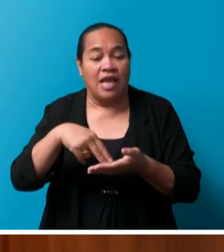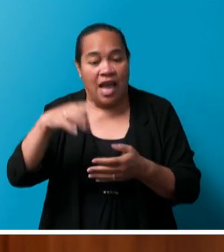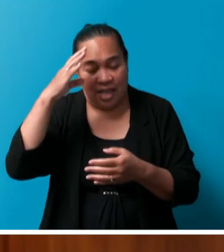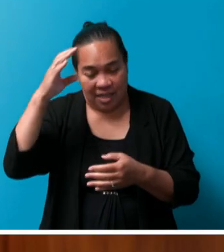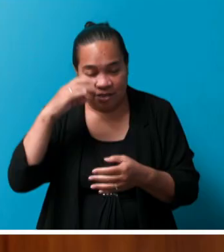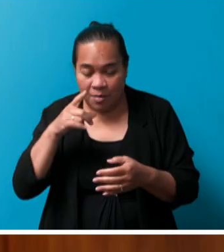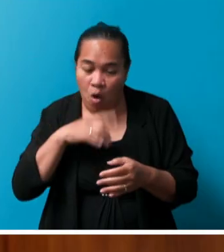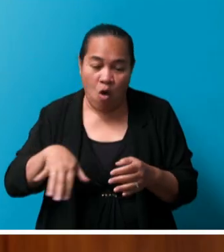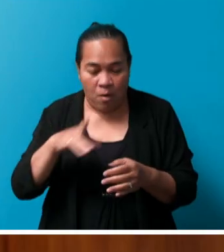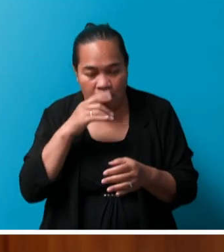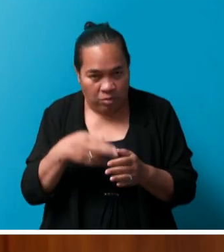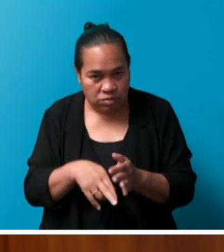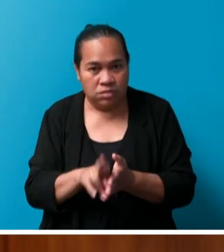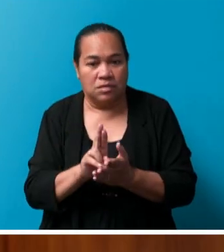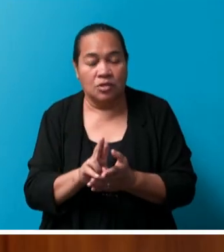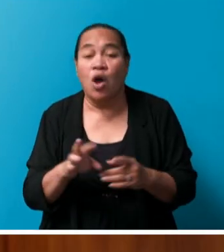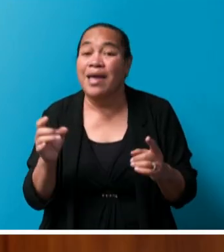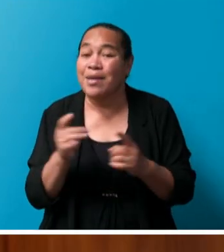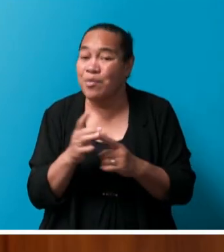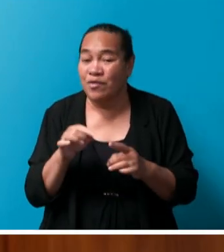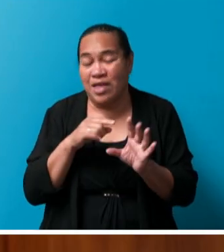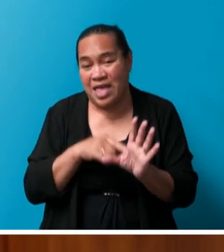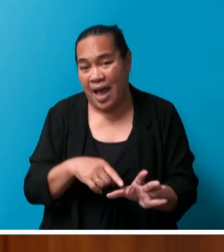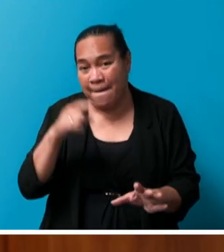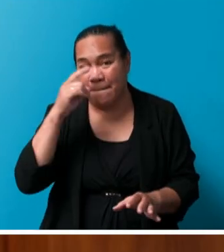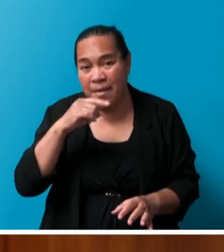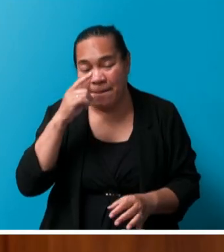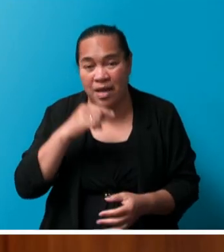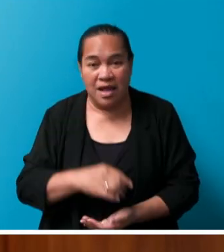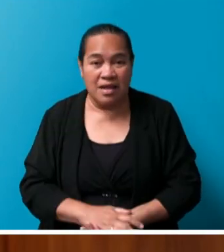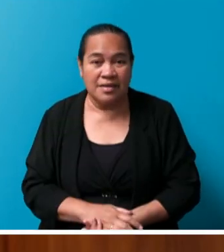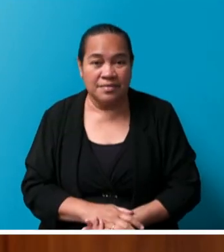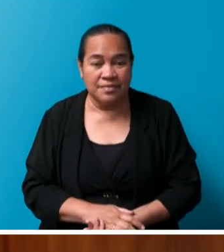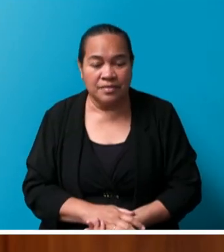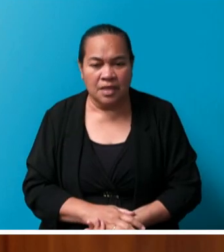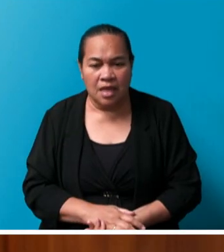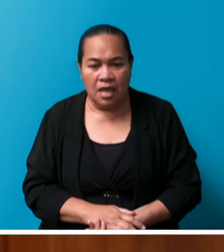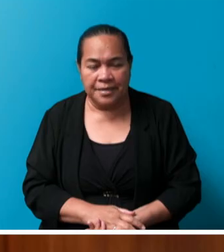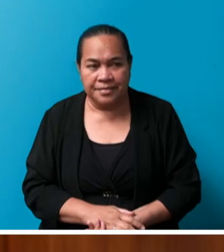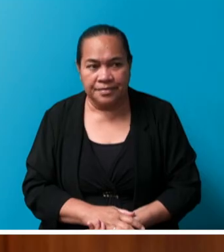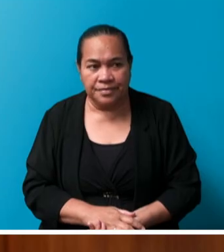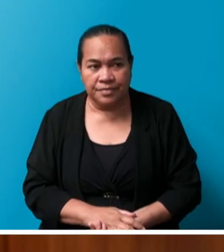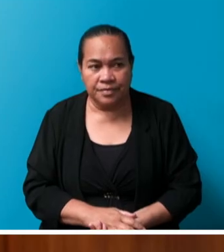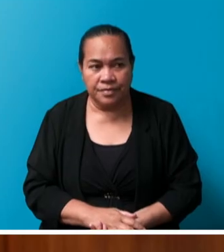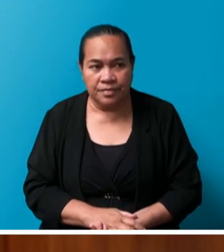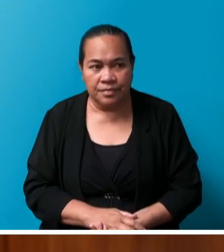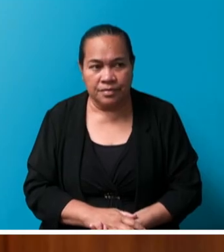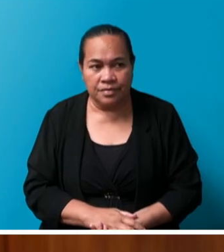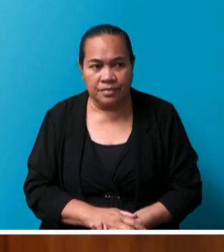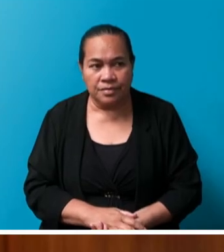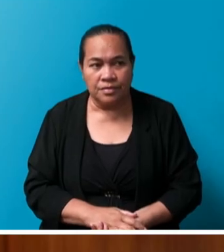Importance of our young people. Honorable Speaker, our youth, our greatest